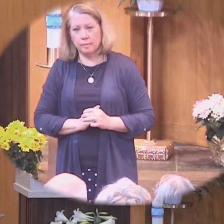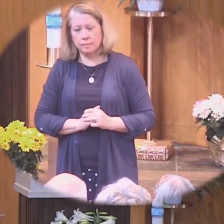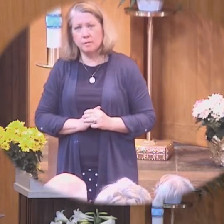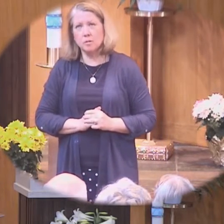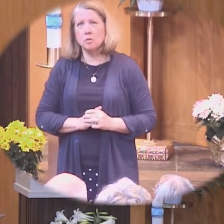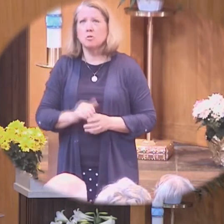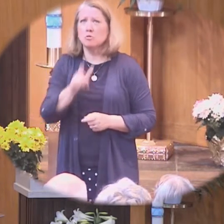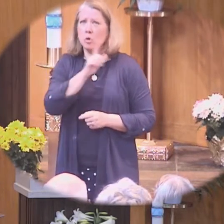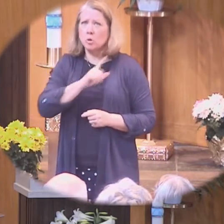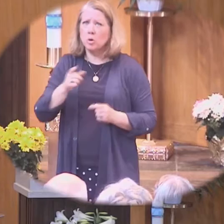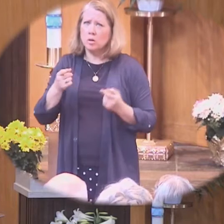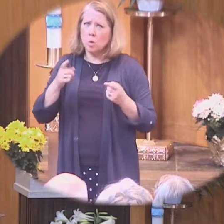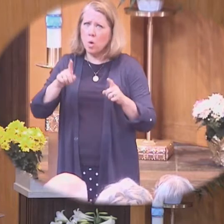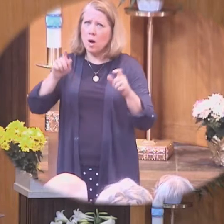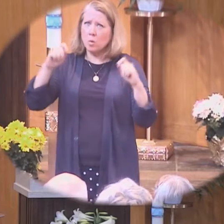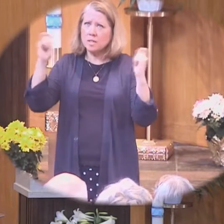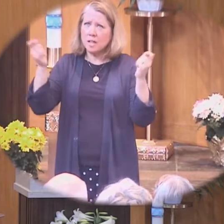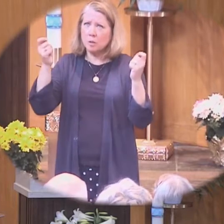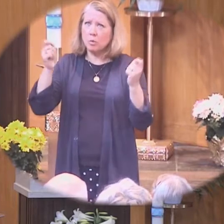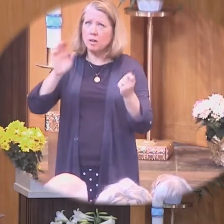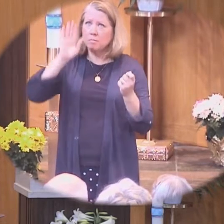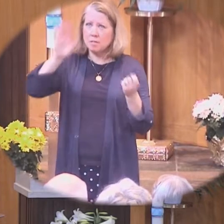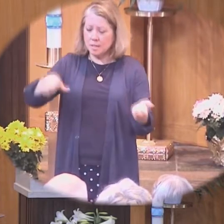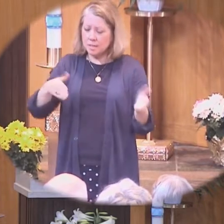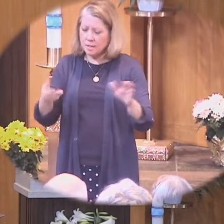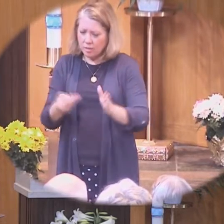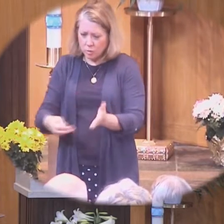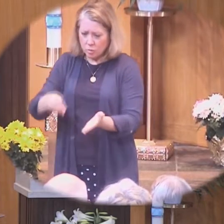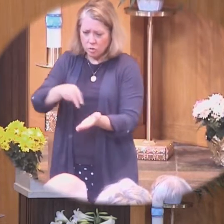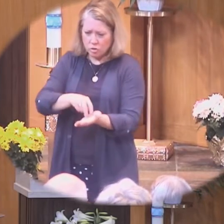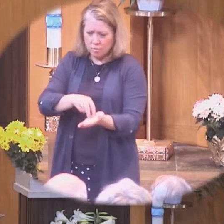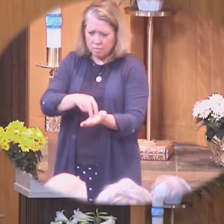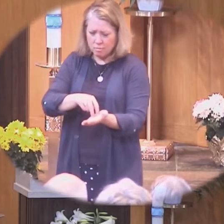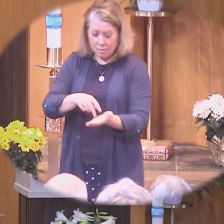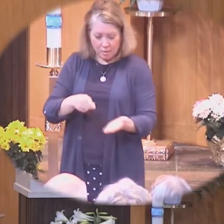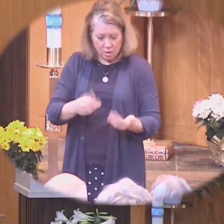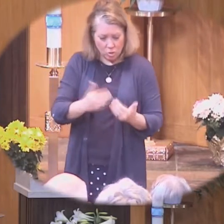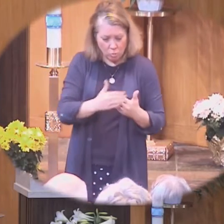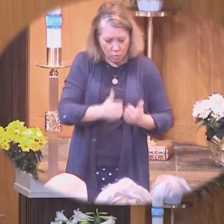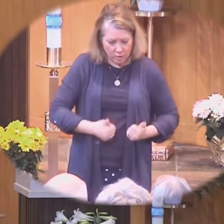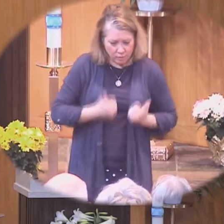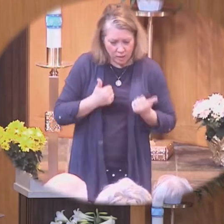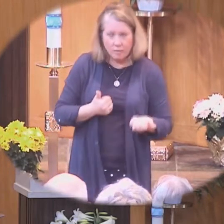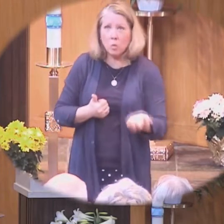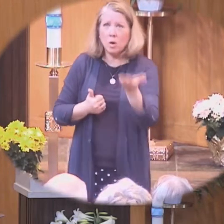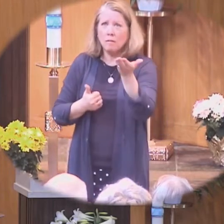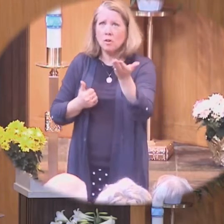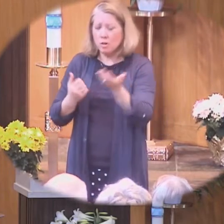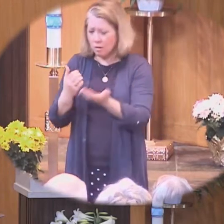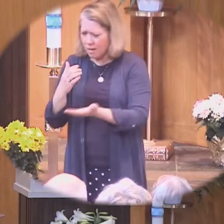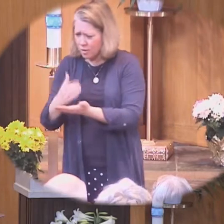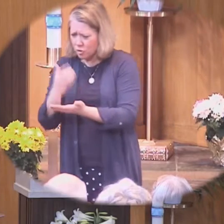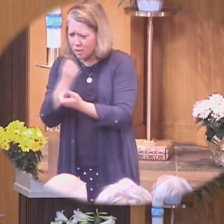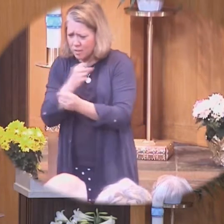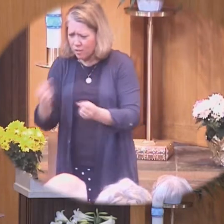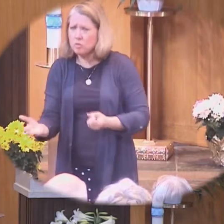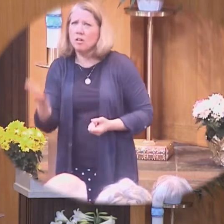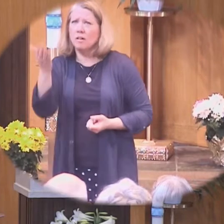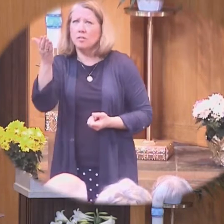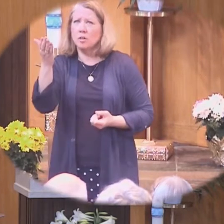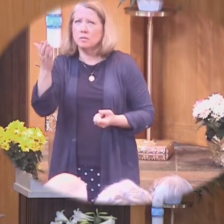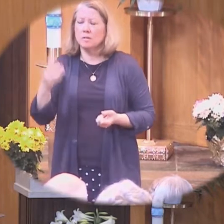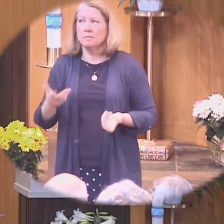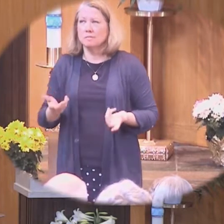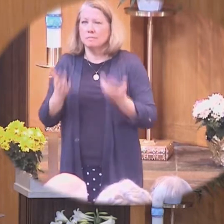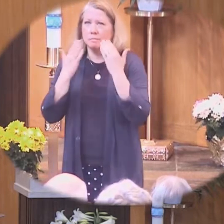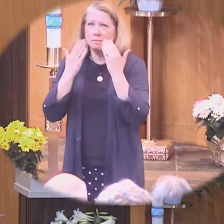Therefore, as we celebrate the memorial of his death and resurrection, we offer you, Lord, the bread of life and the chalice of salvation, giving thanks